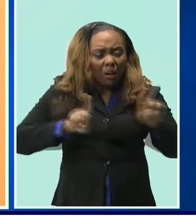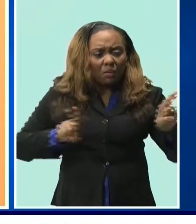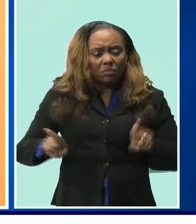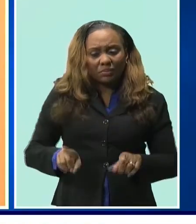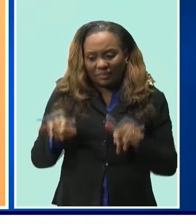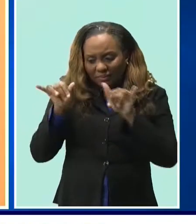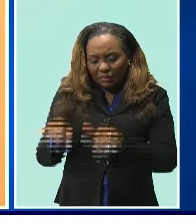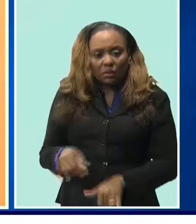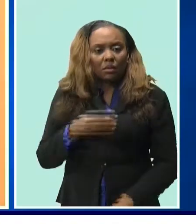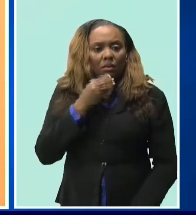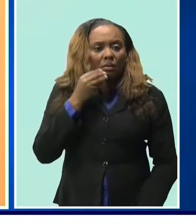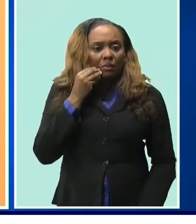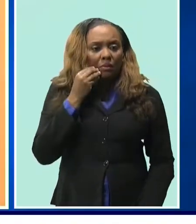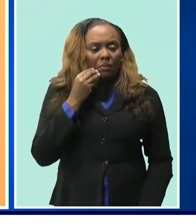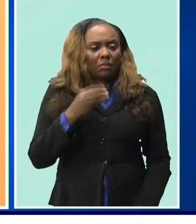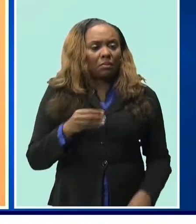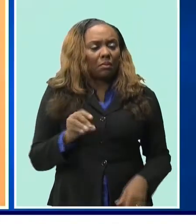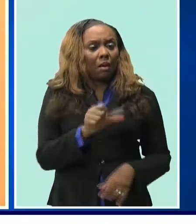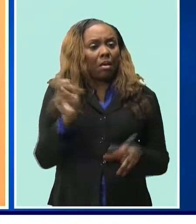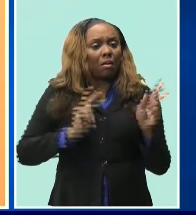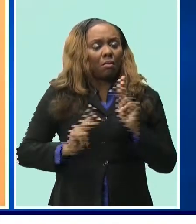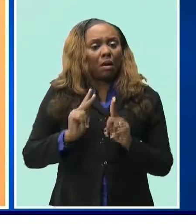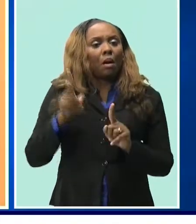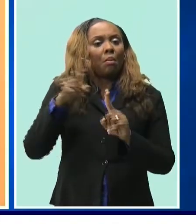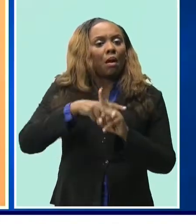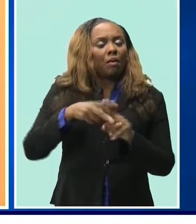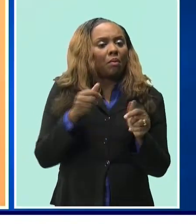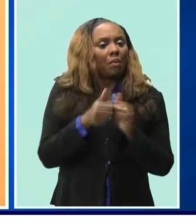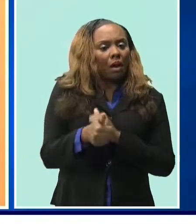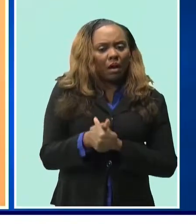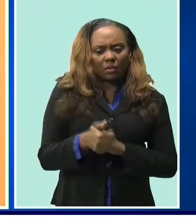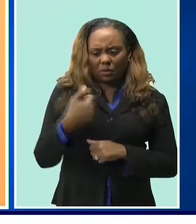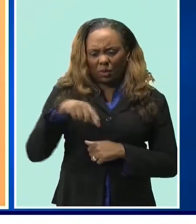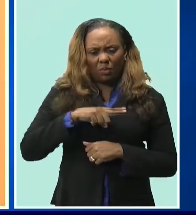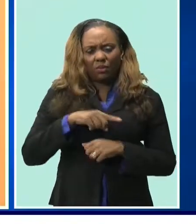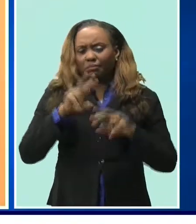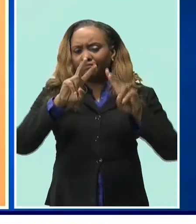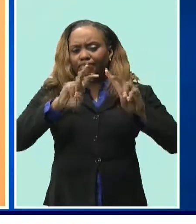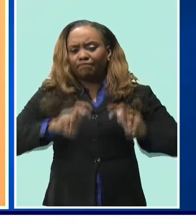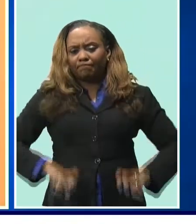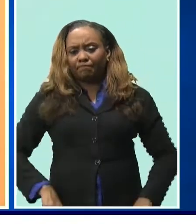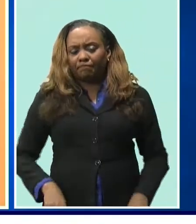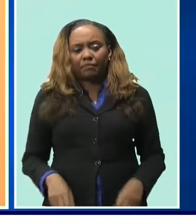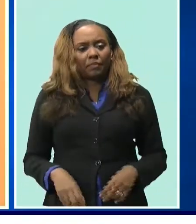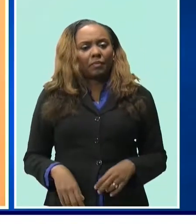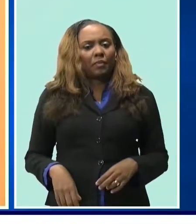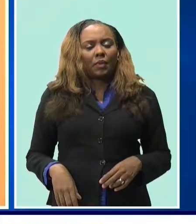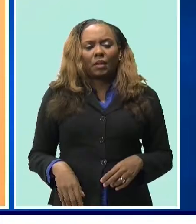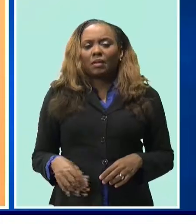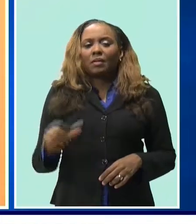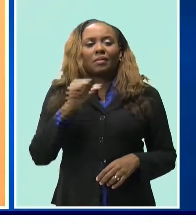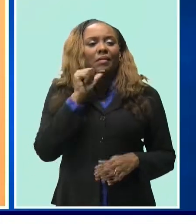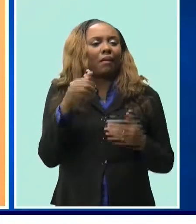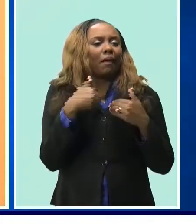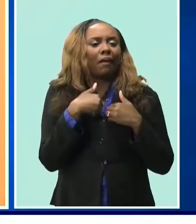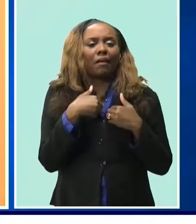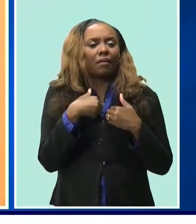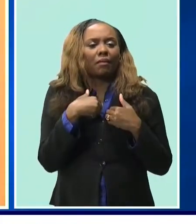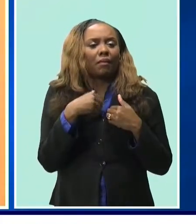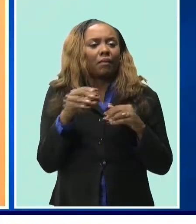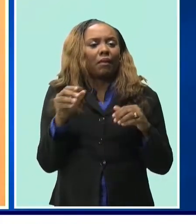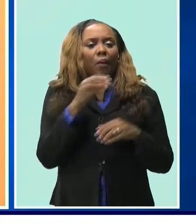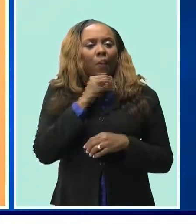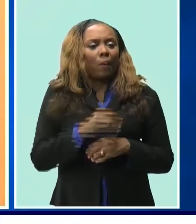had persons applying for passes, and when the investigation is done, these are people who really have no elderly relatives at all but want to get